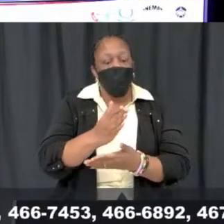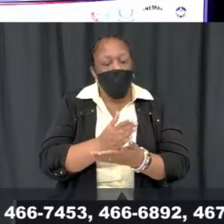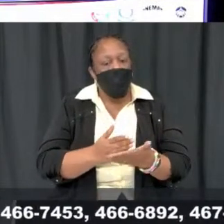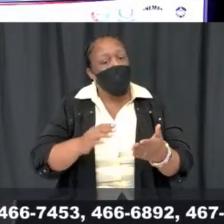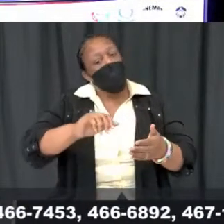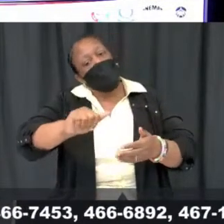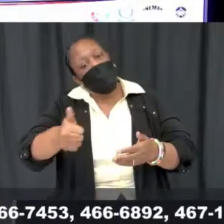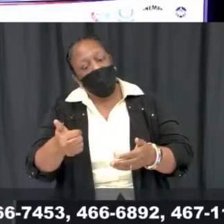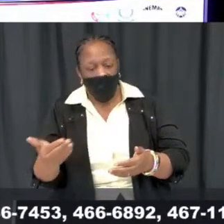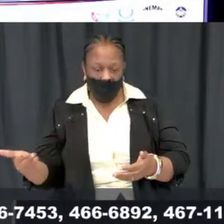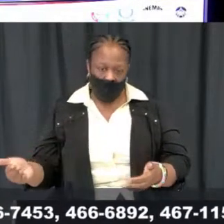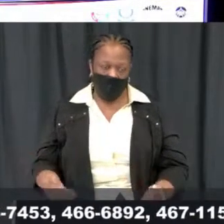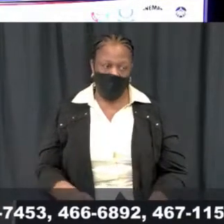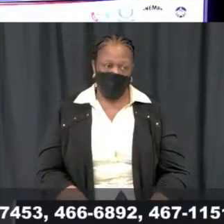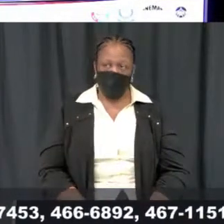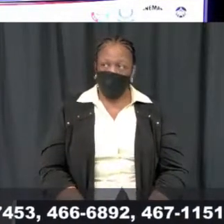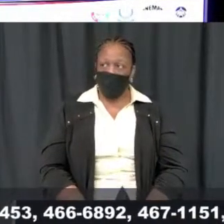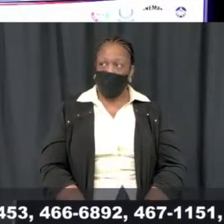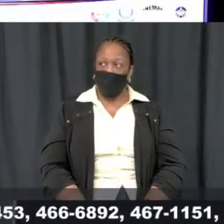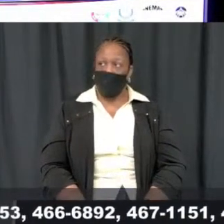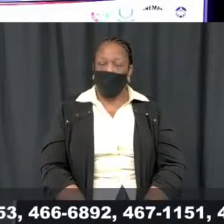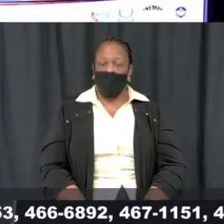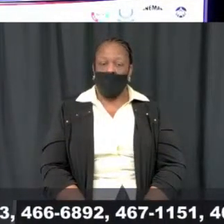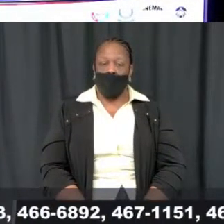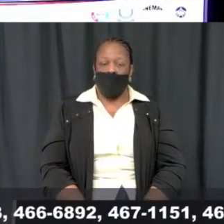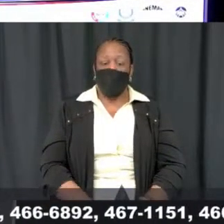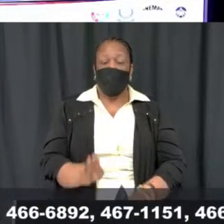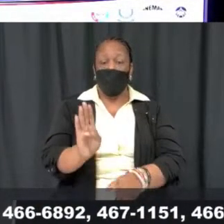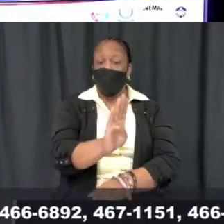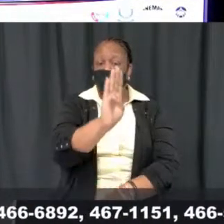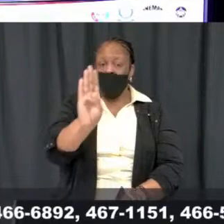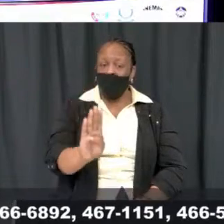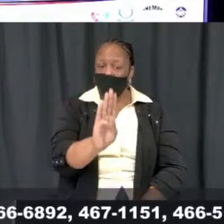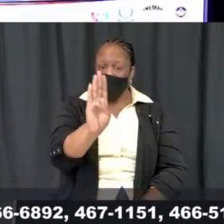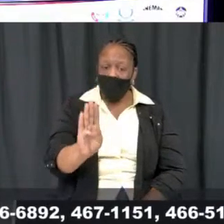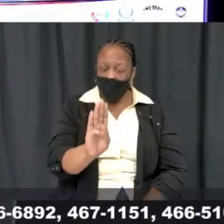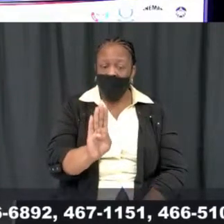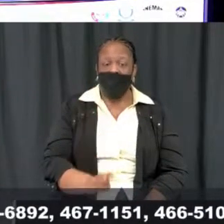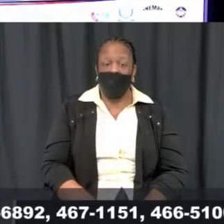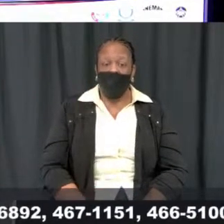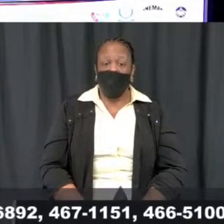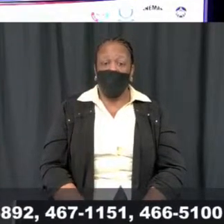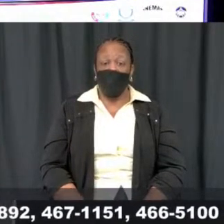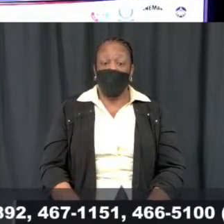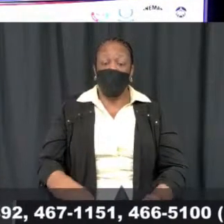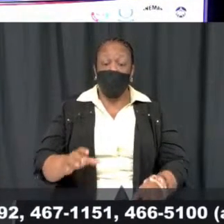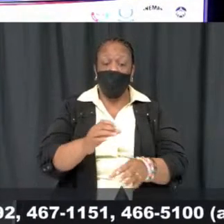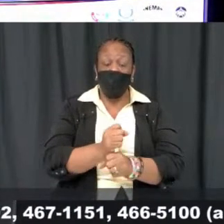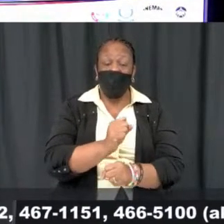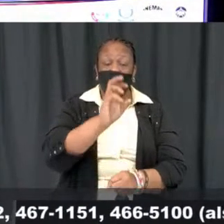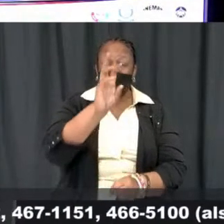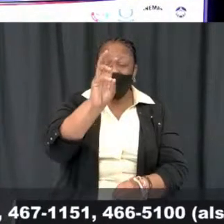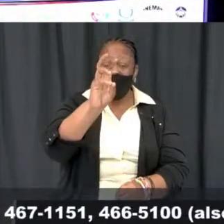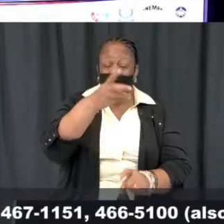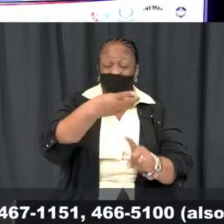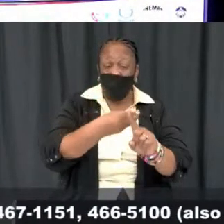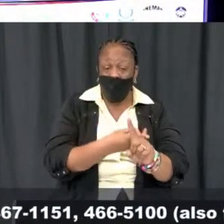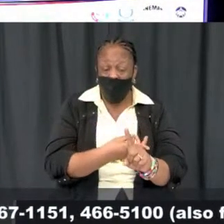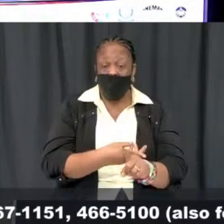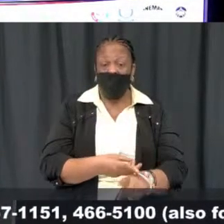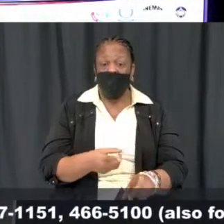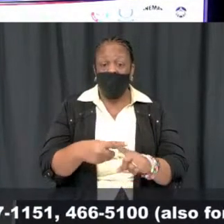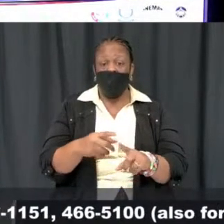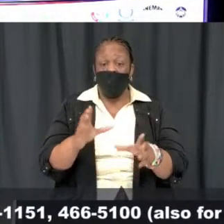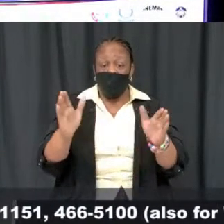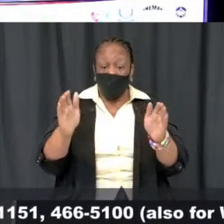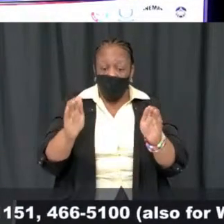took Barbados 6 months to bring the outbreak under control. It took Antigua